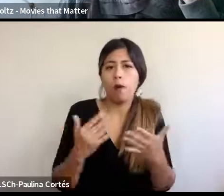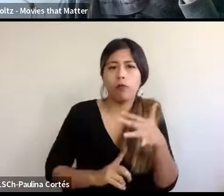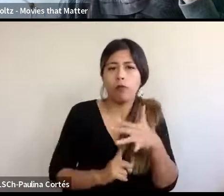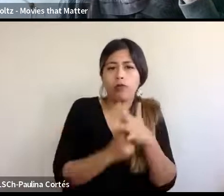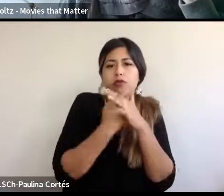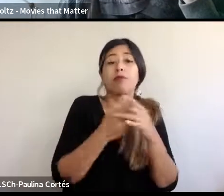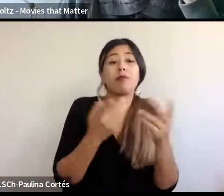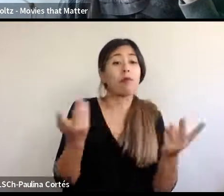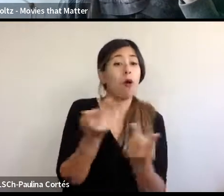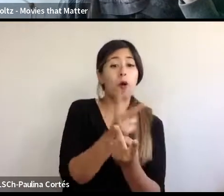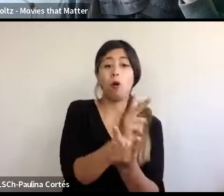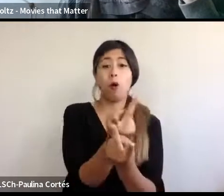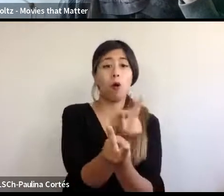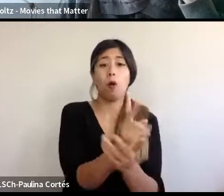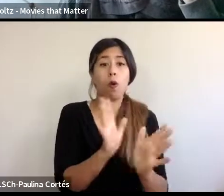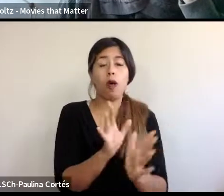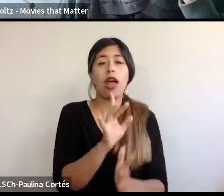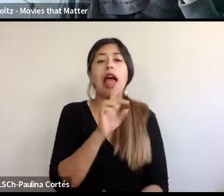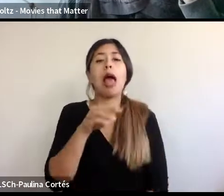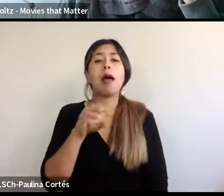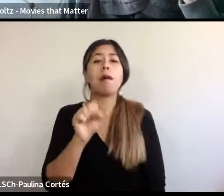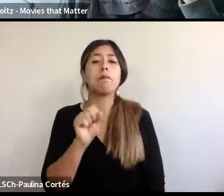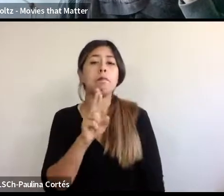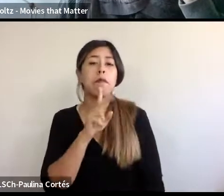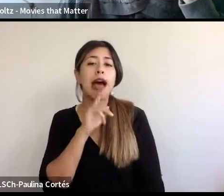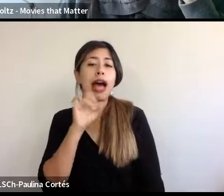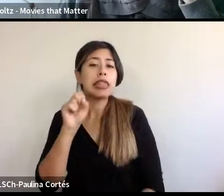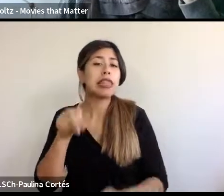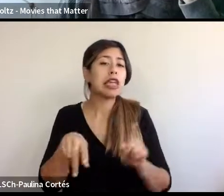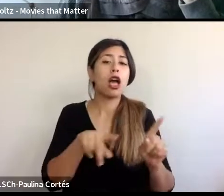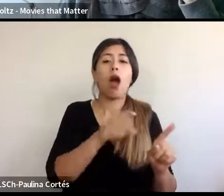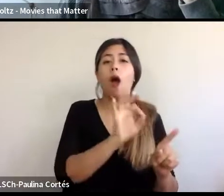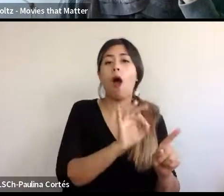Martin, Thomas, el que quiera.